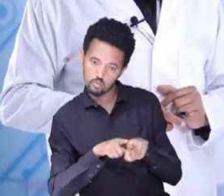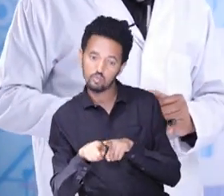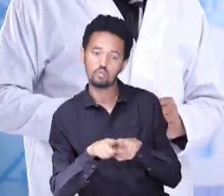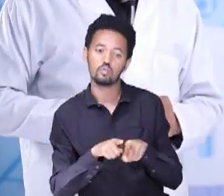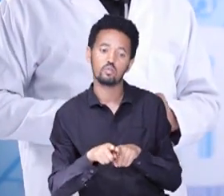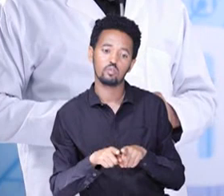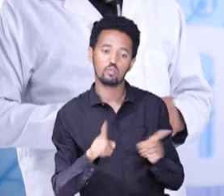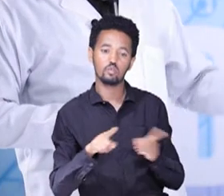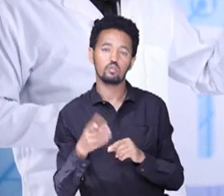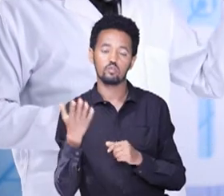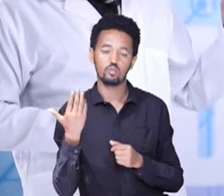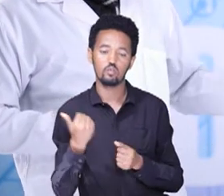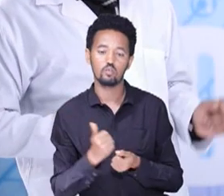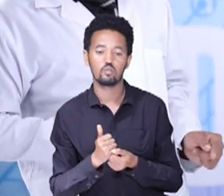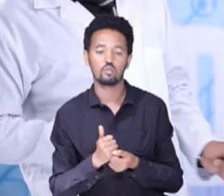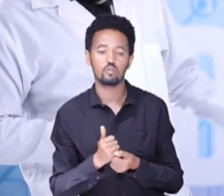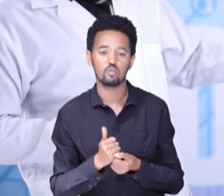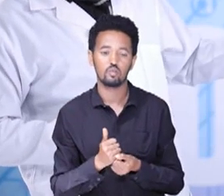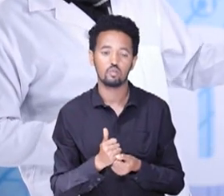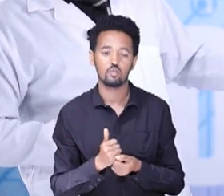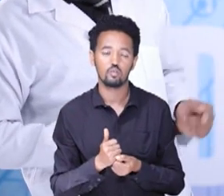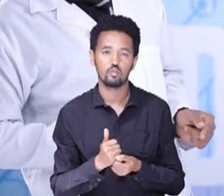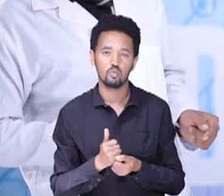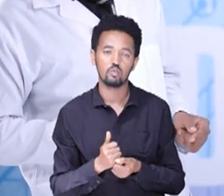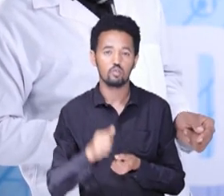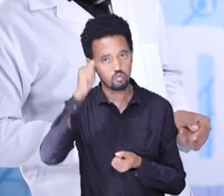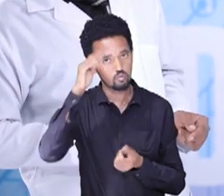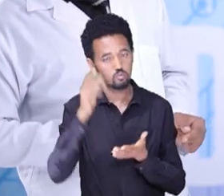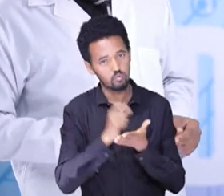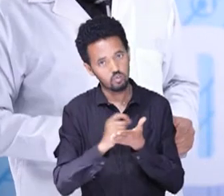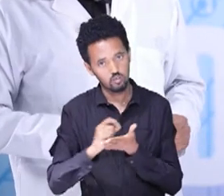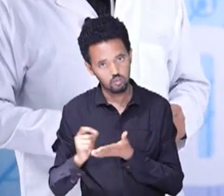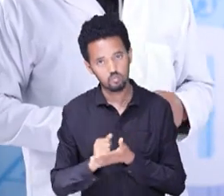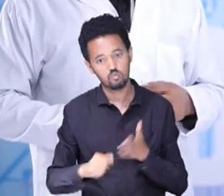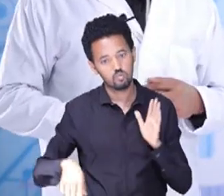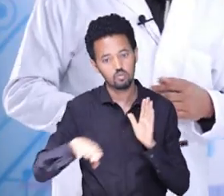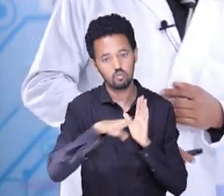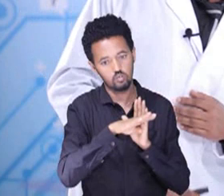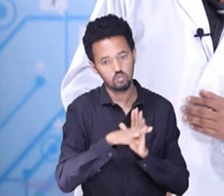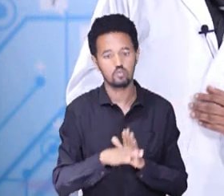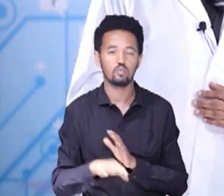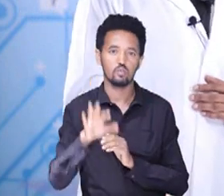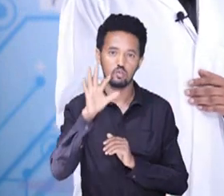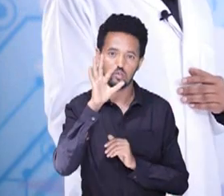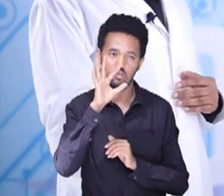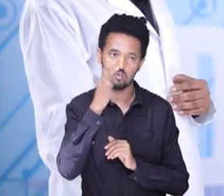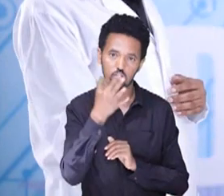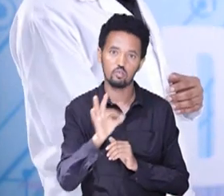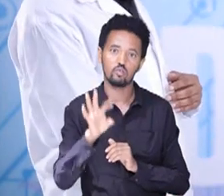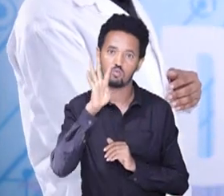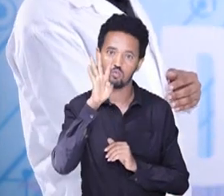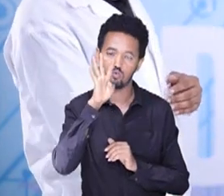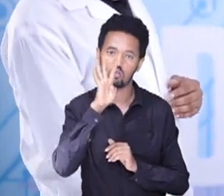the society, as well as it includes the human right, the Declaration of 1948, that means the